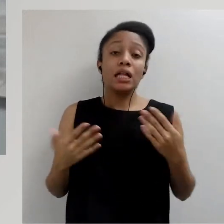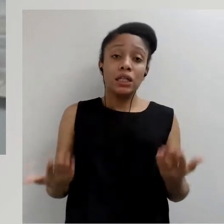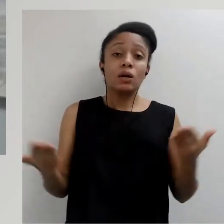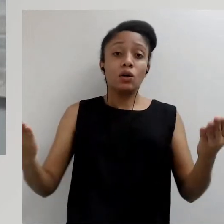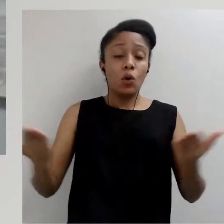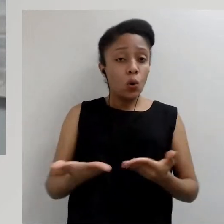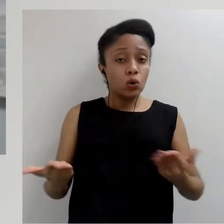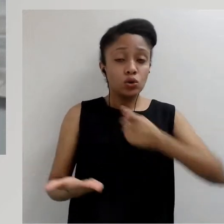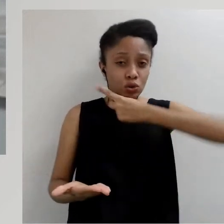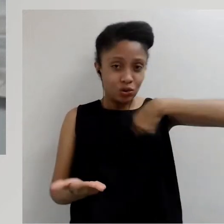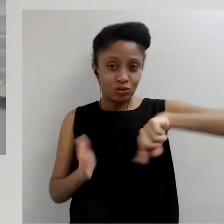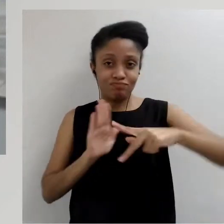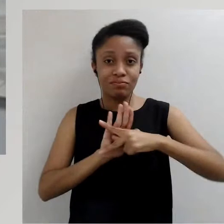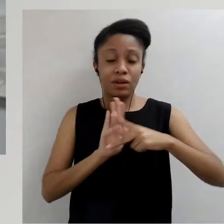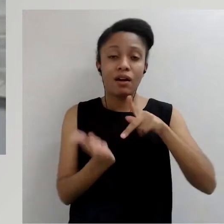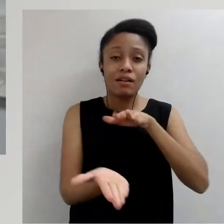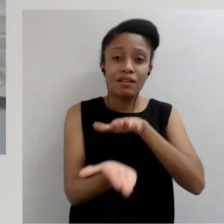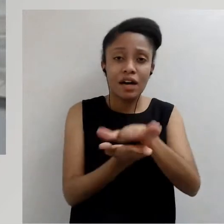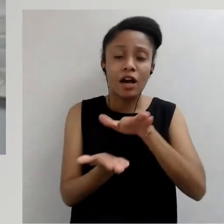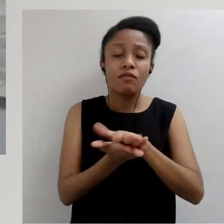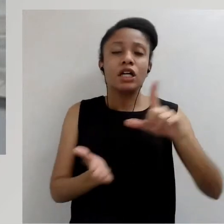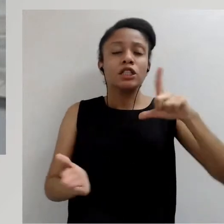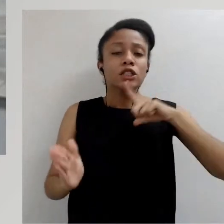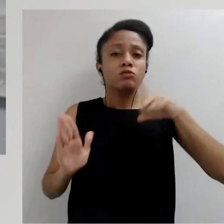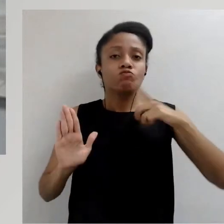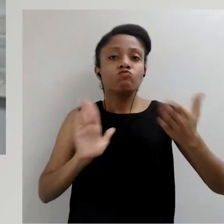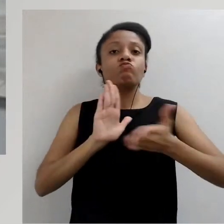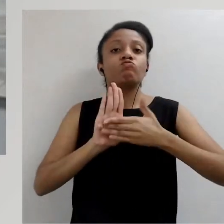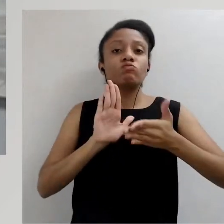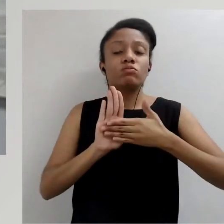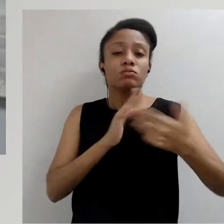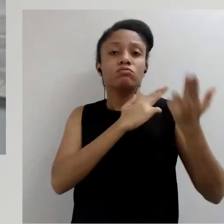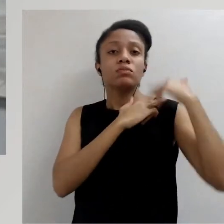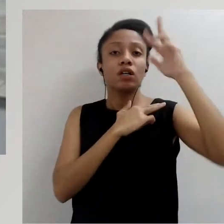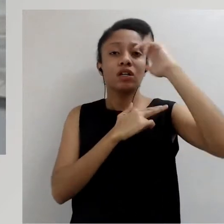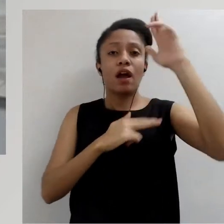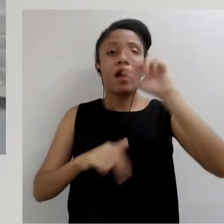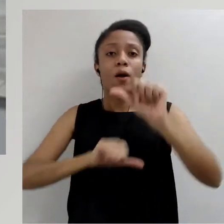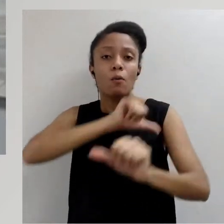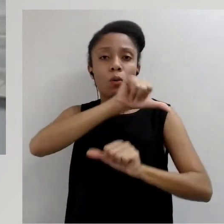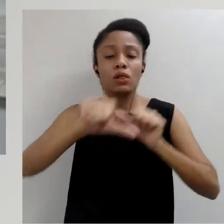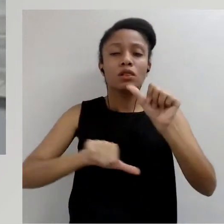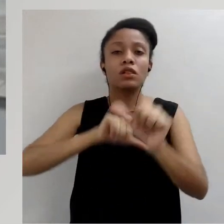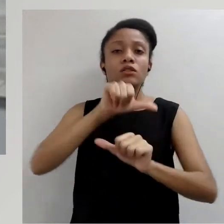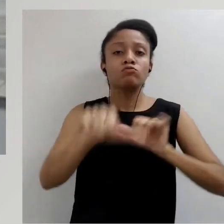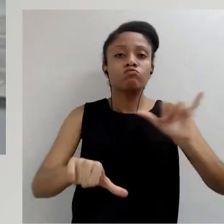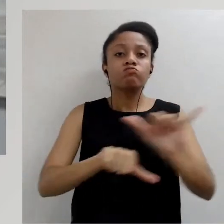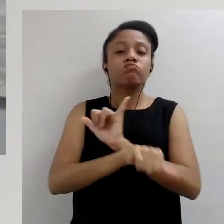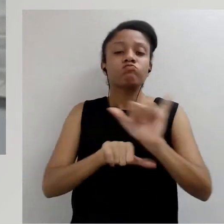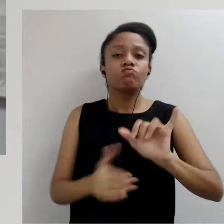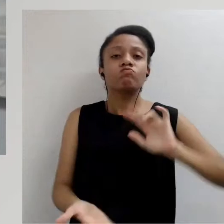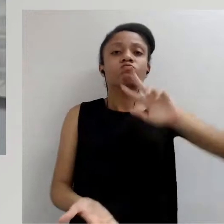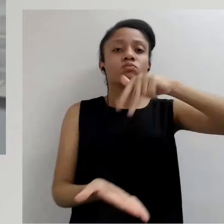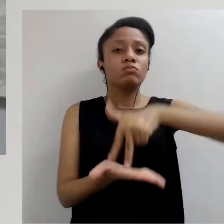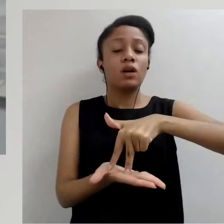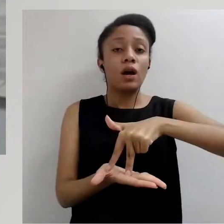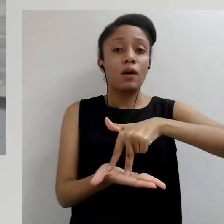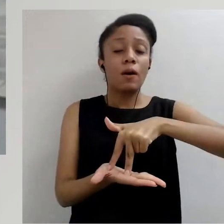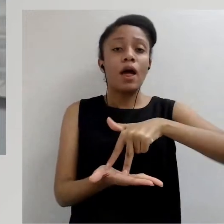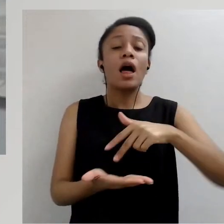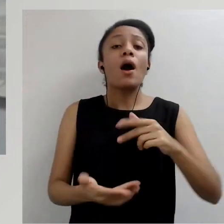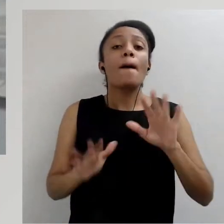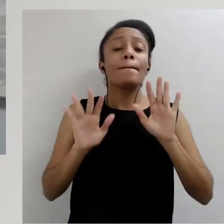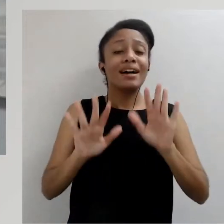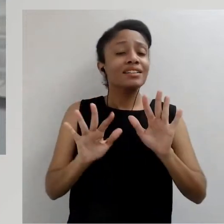these difficulties. But we have the mission to do this strategic changing. It is